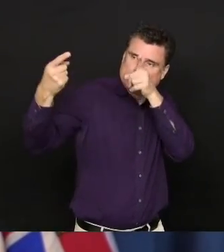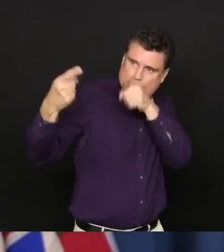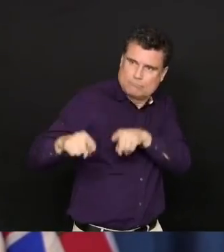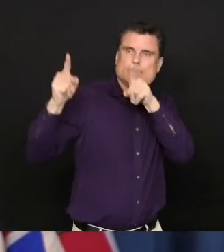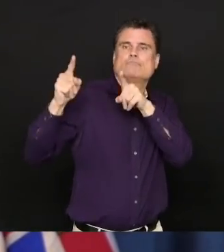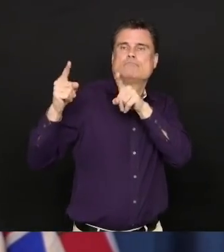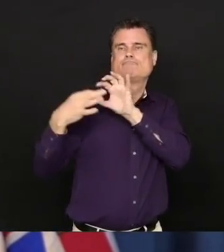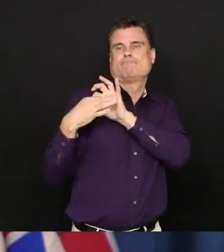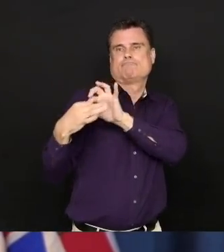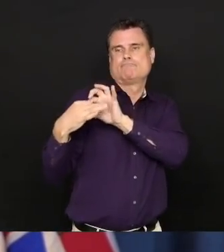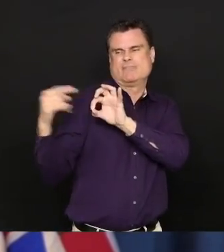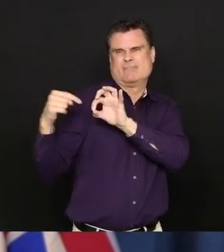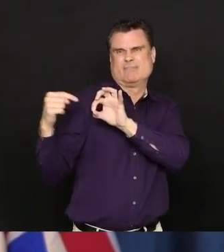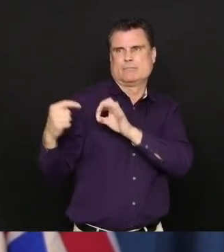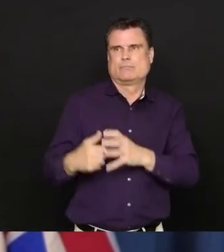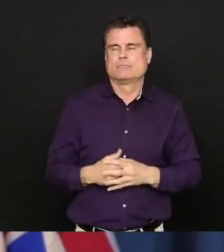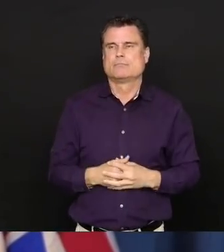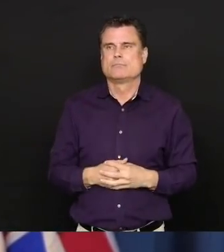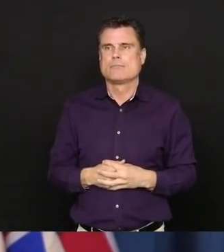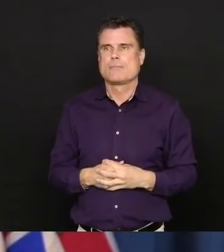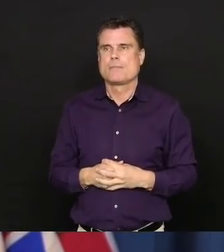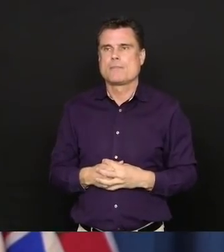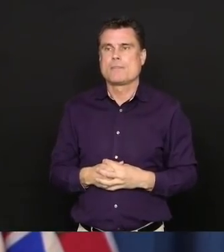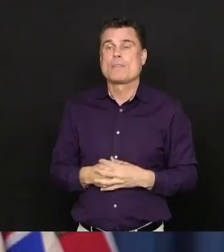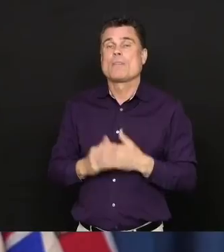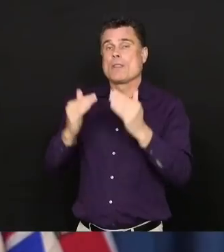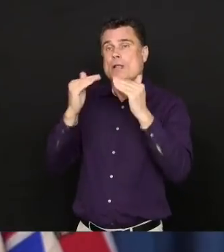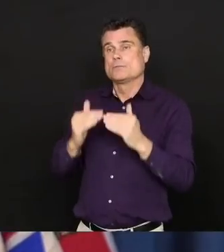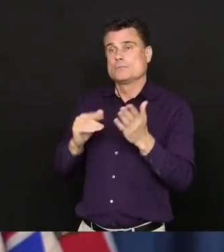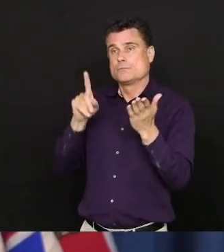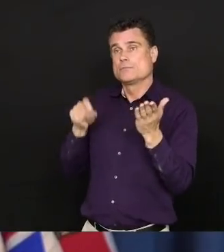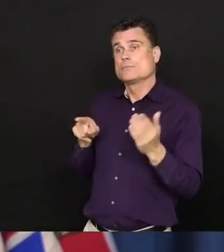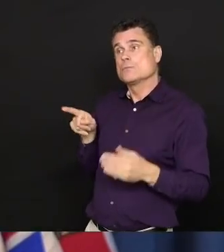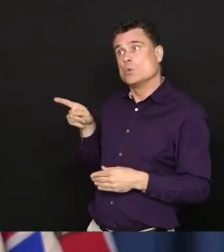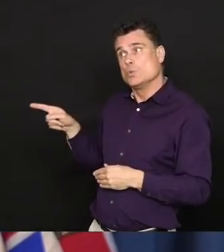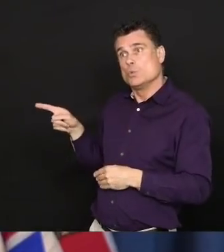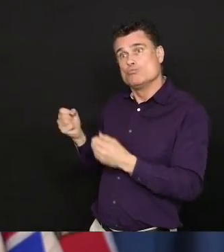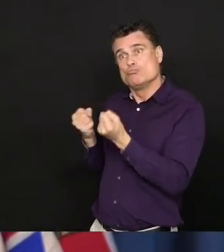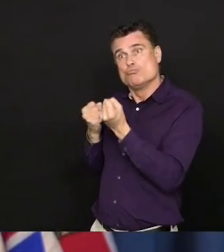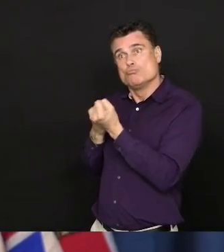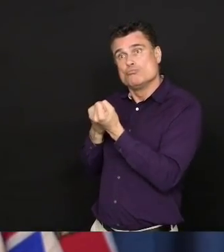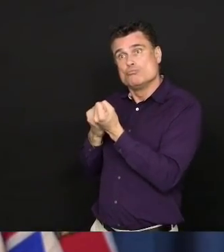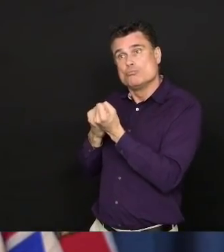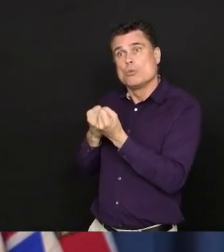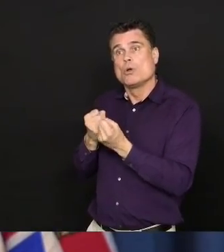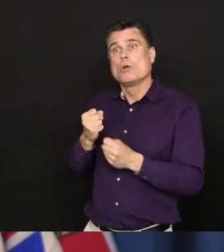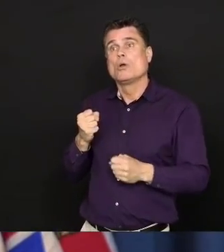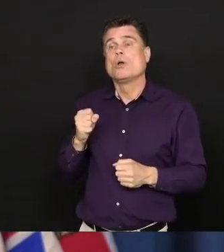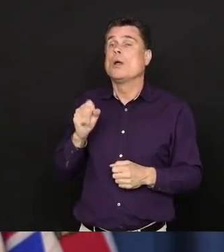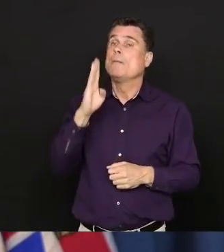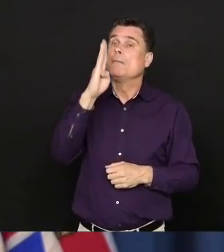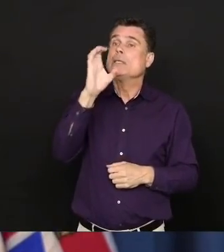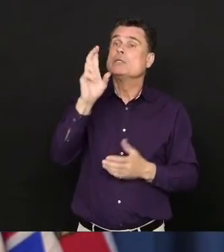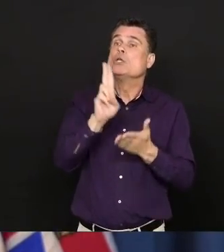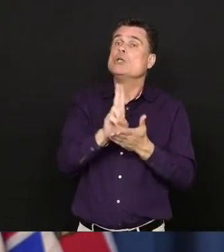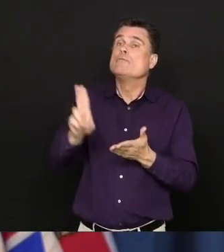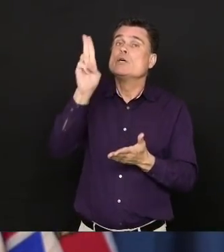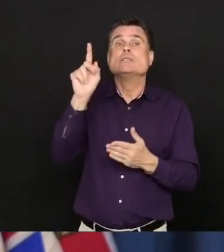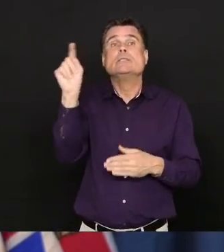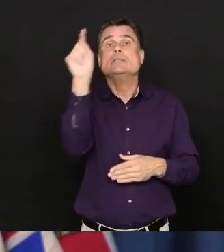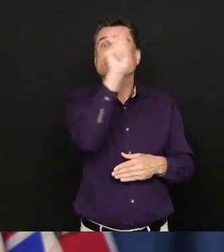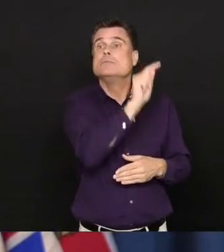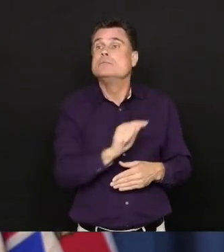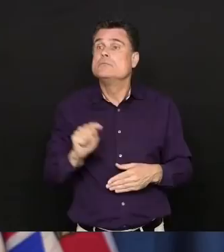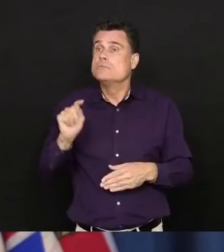in COVID-19 testing? And if so, is it working alongside with Health Canada to get those approvals? In terms